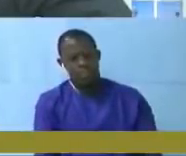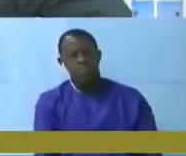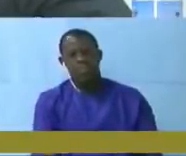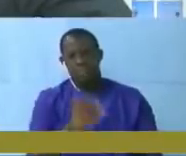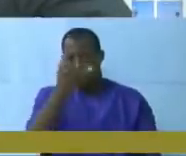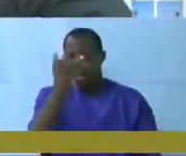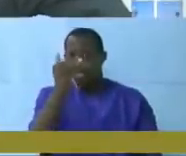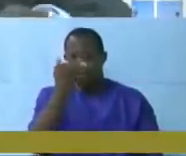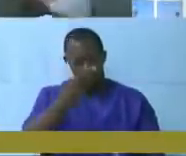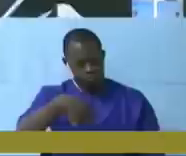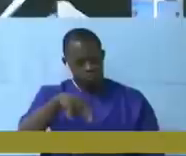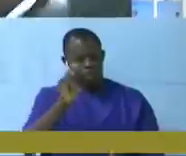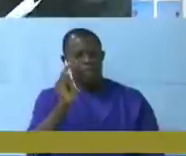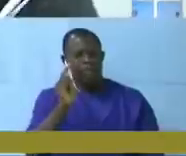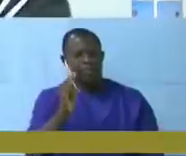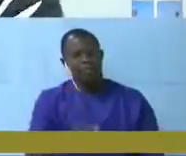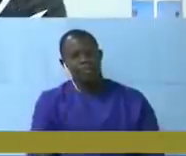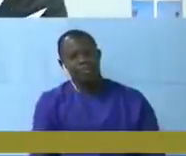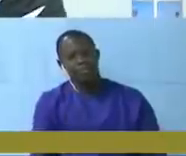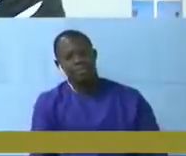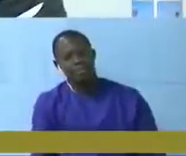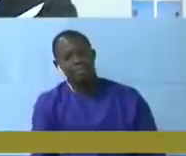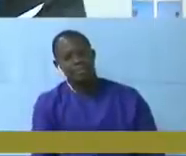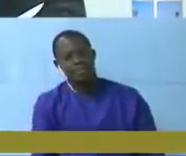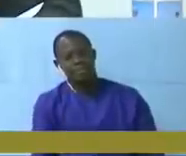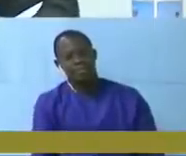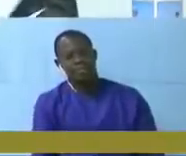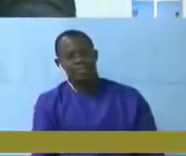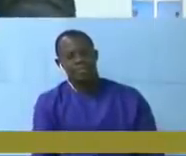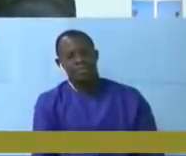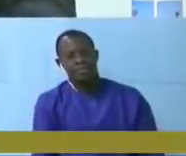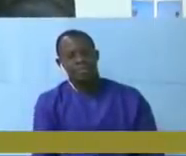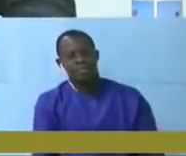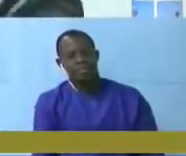very accurate. Raw lol jum non la jowe.